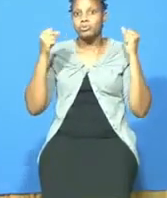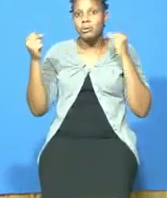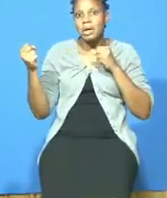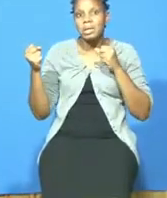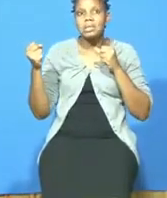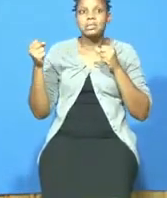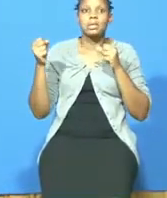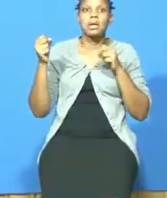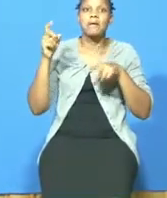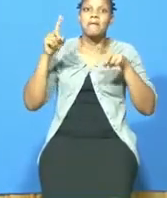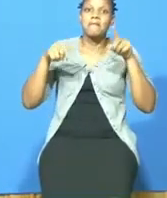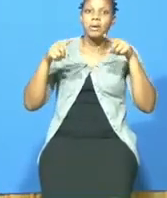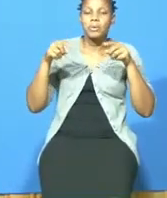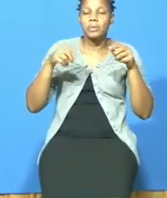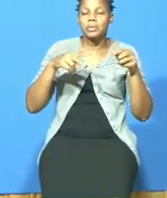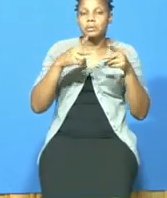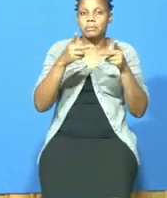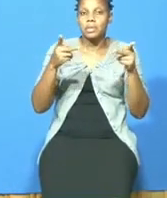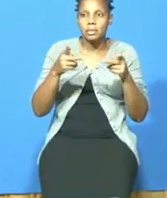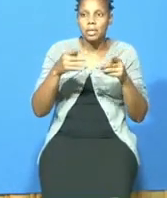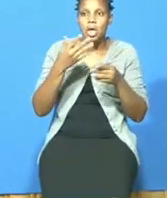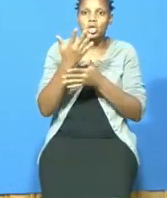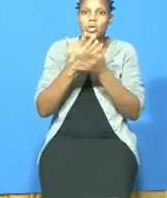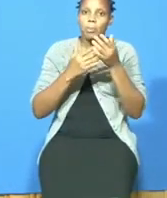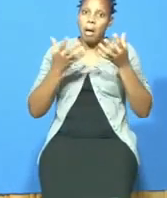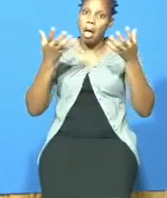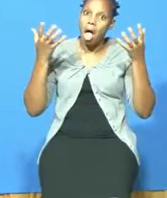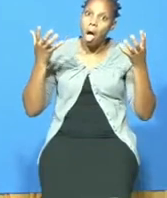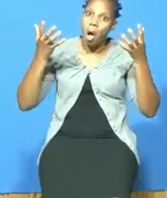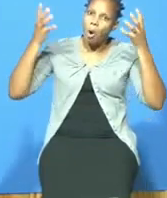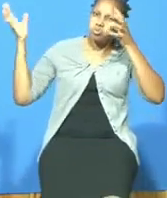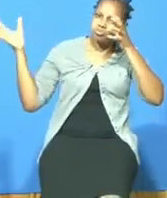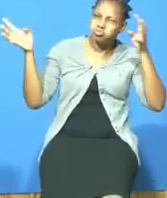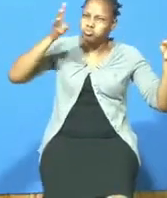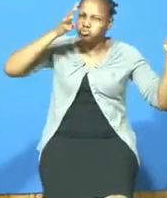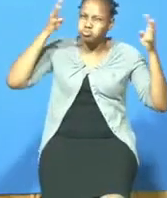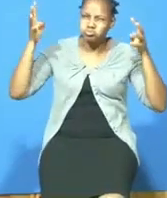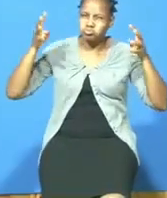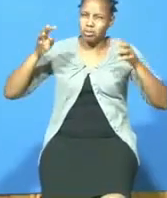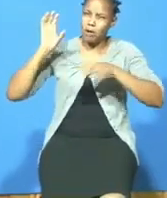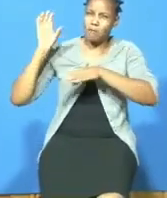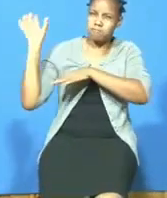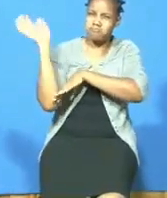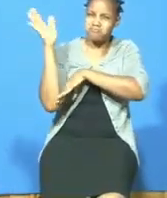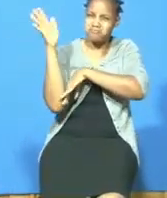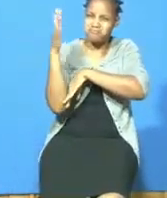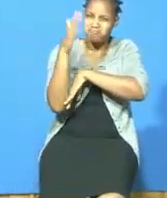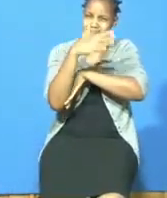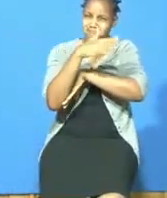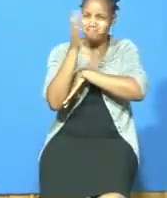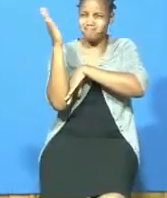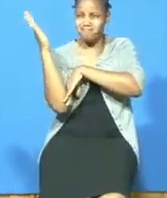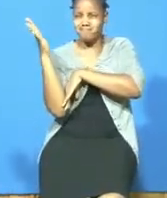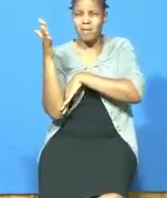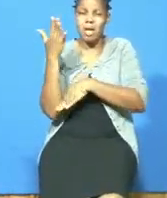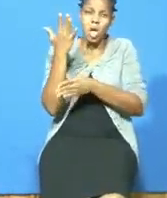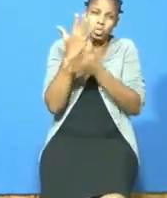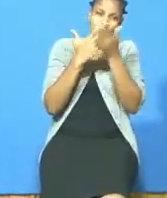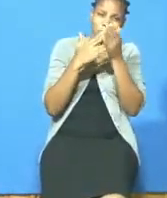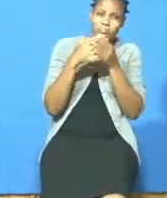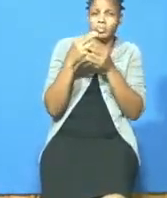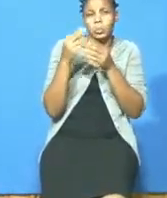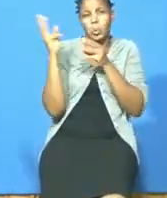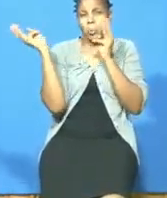are heavy, strong, forceful, and last for a few minutes